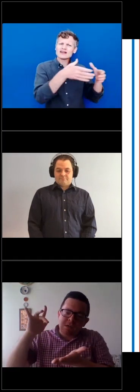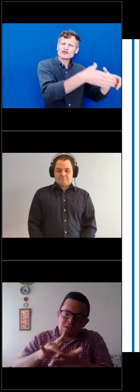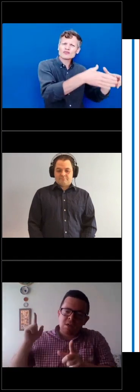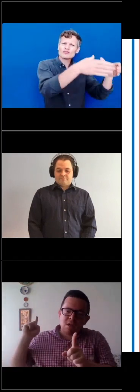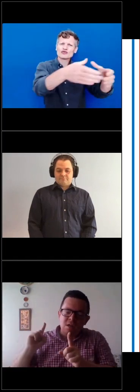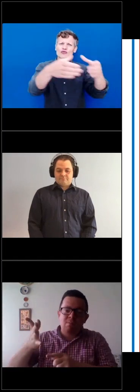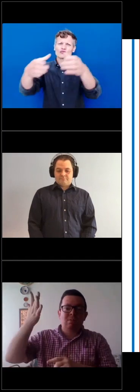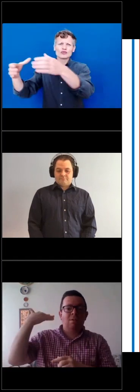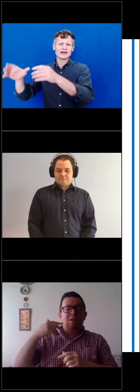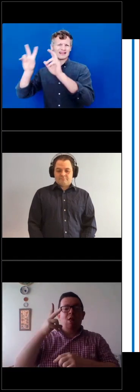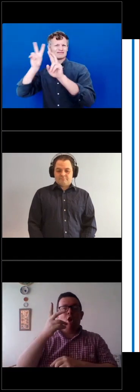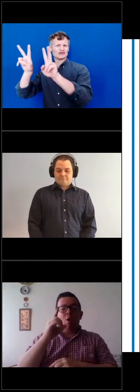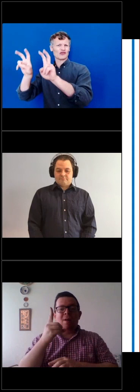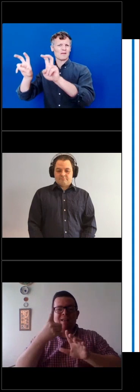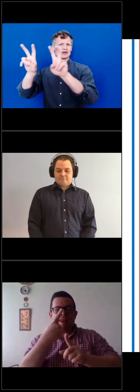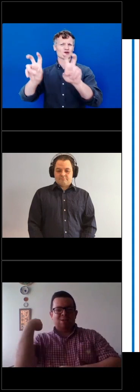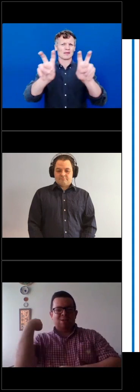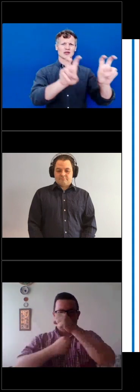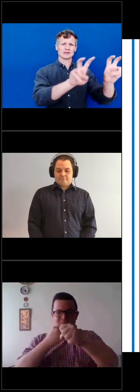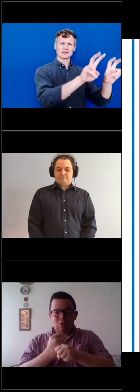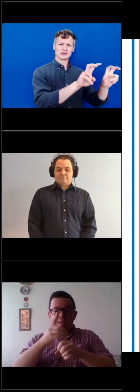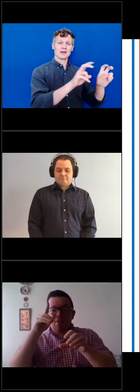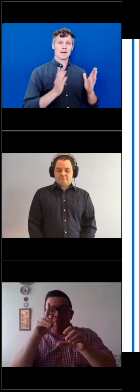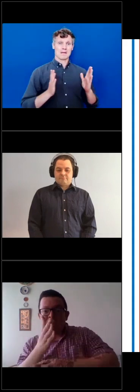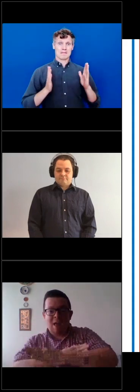what is the need of the people with disabilities.